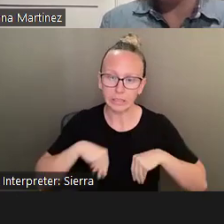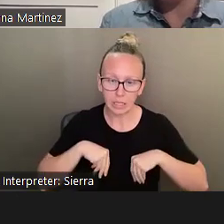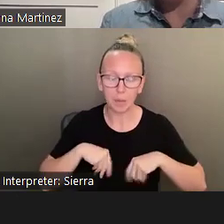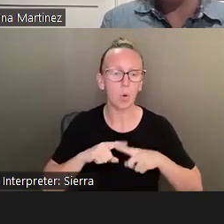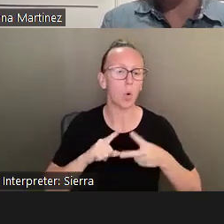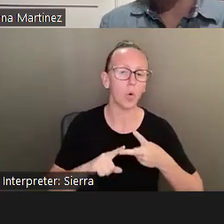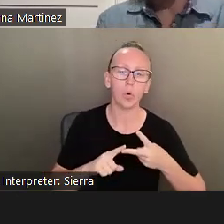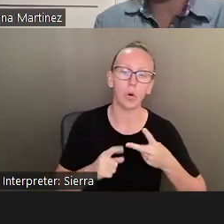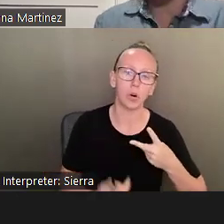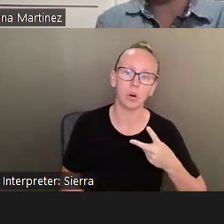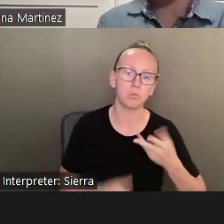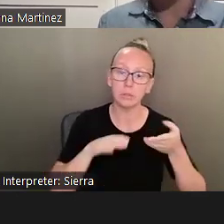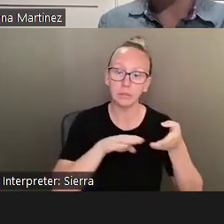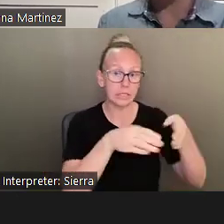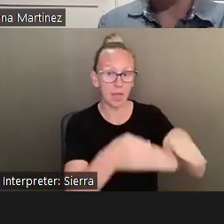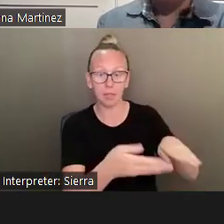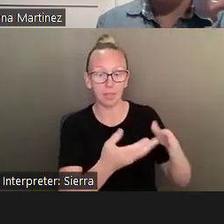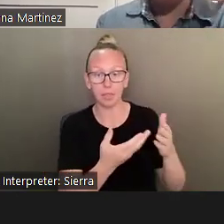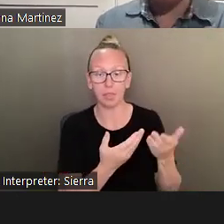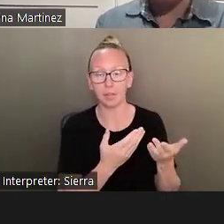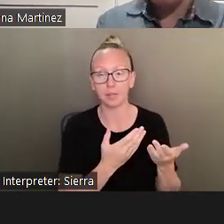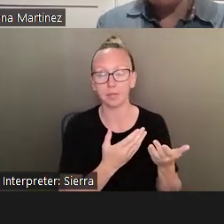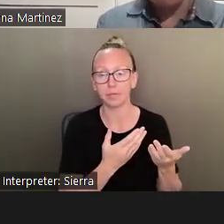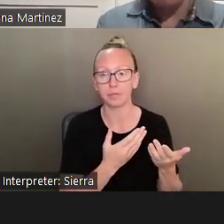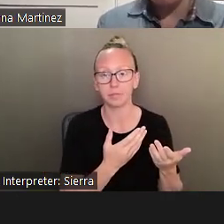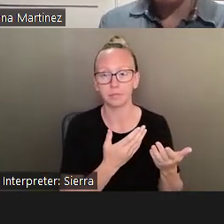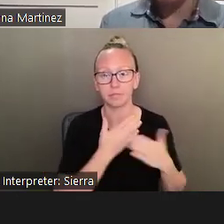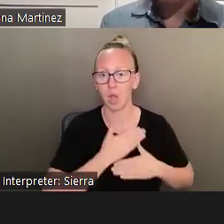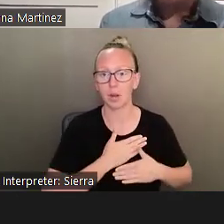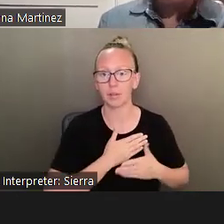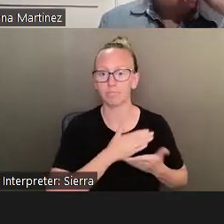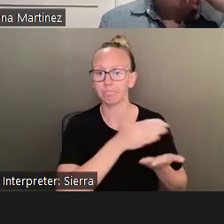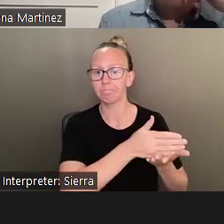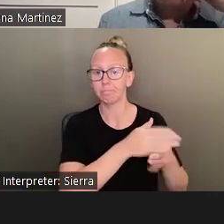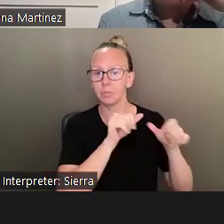or even when death happens, right? When a body ceases to exist.